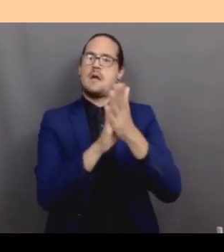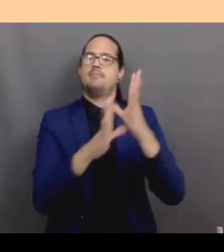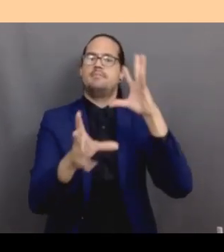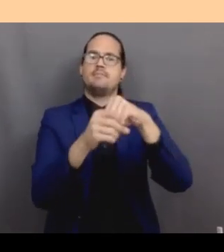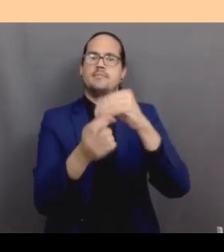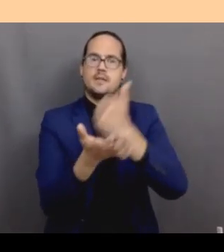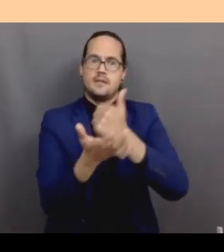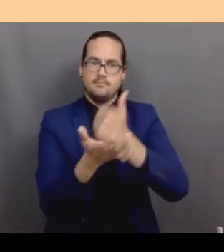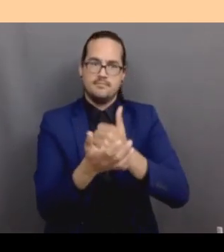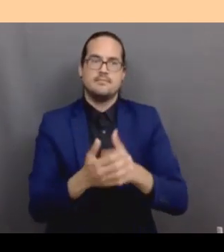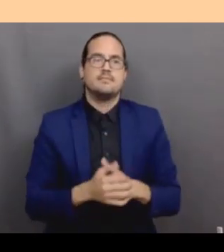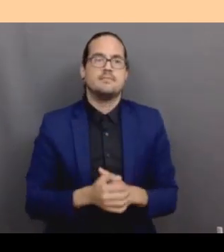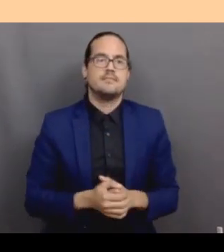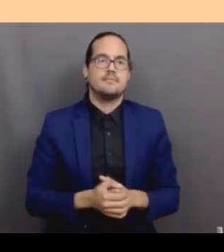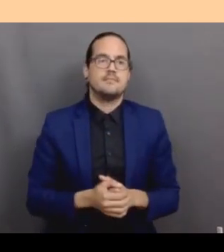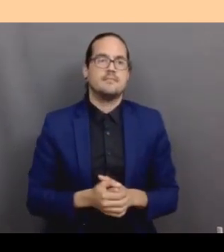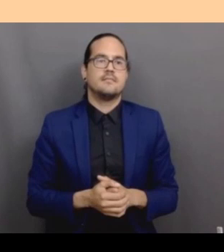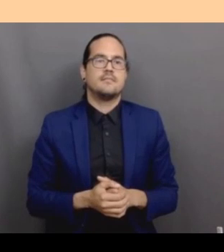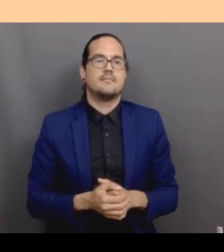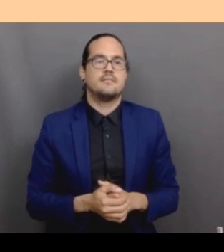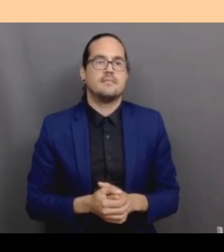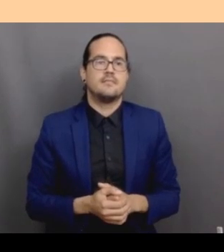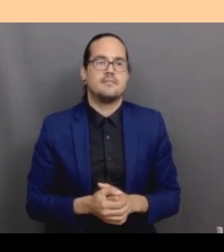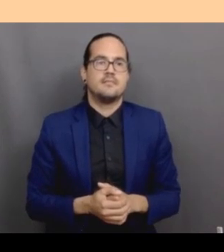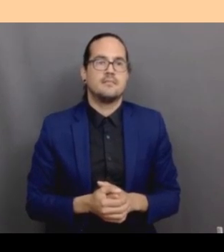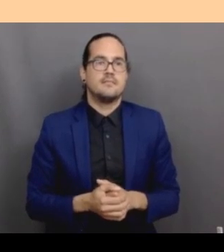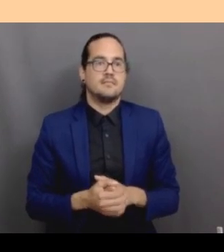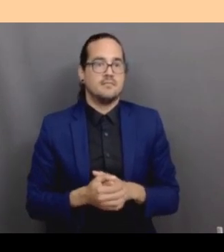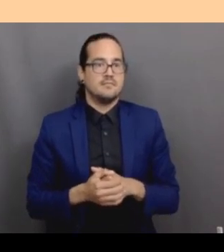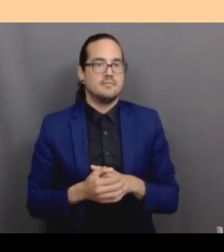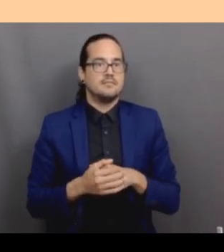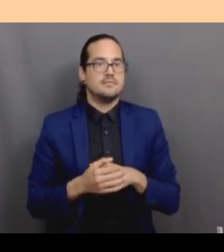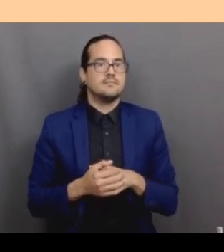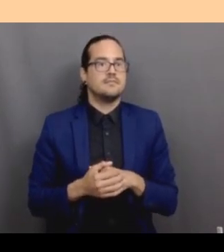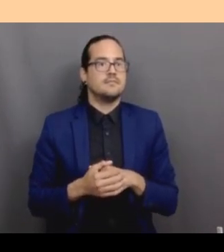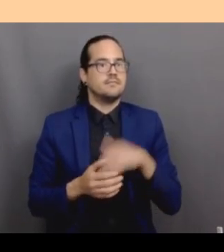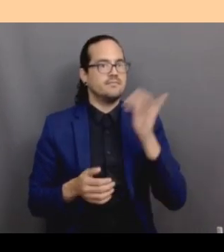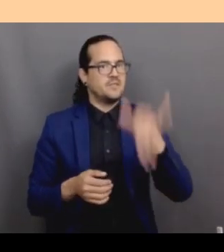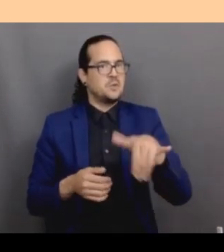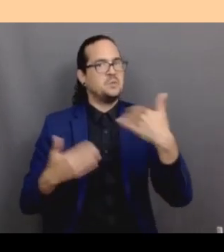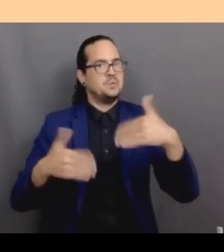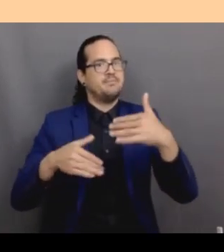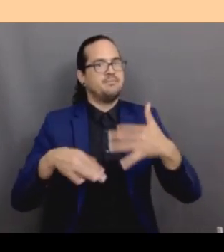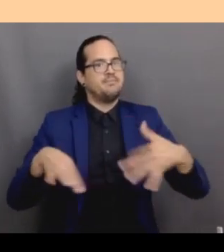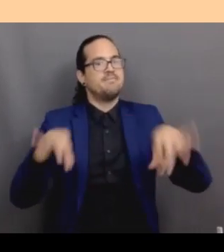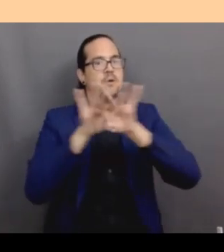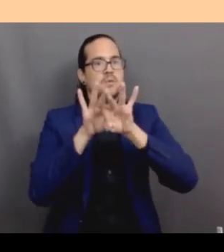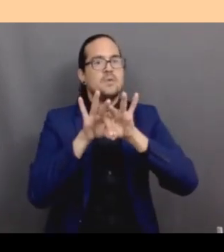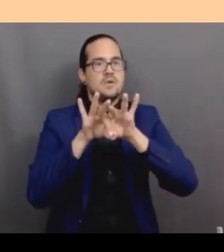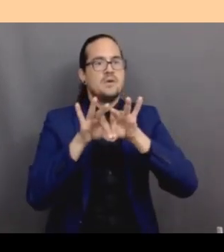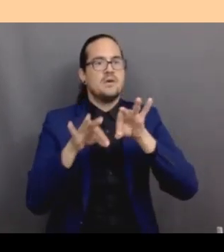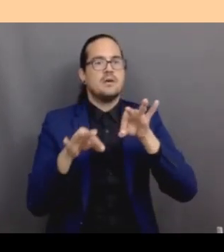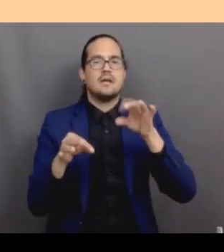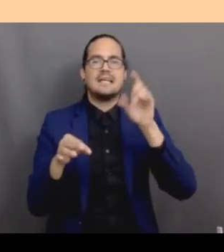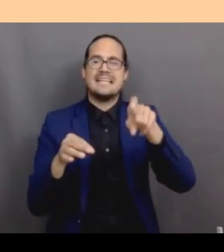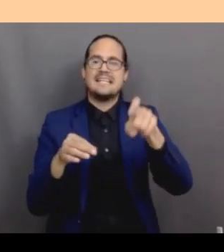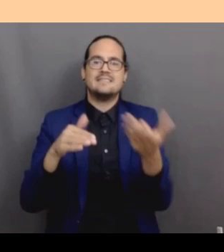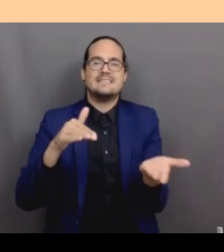is building that public health workforce. As Benita mentioned, and the numbers are